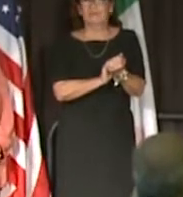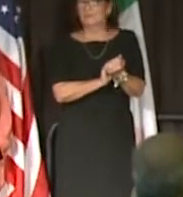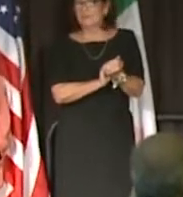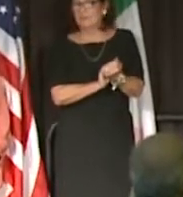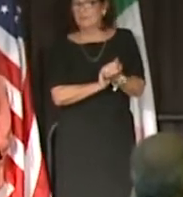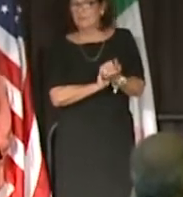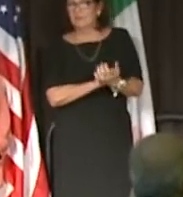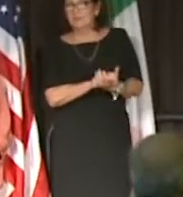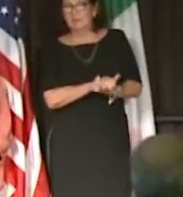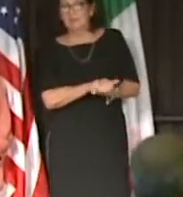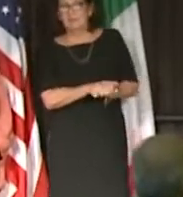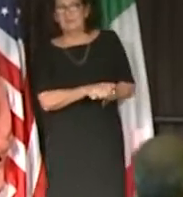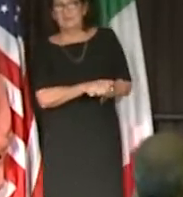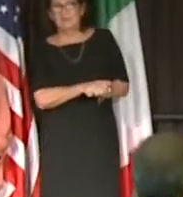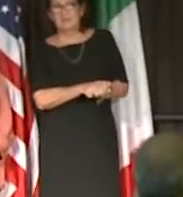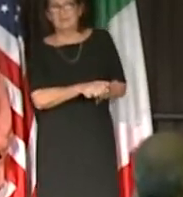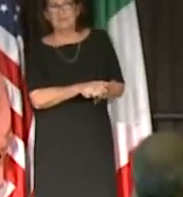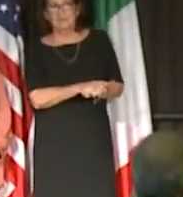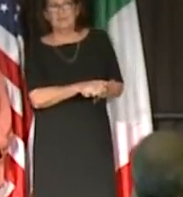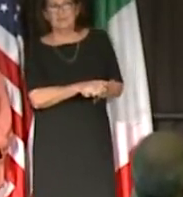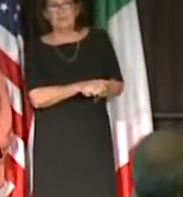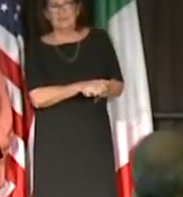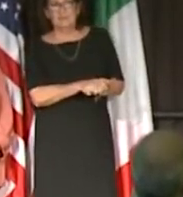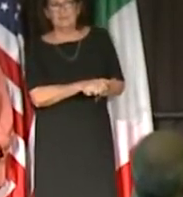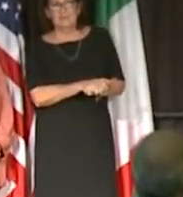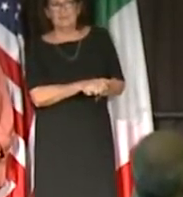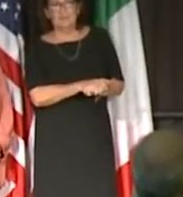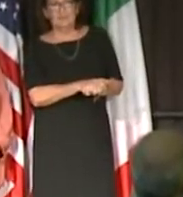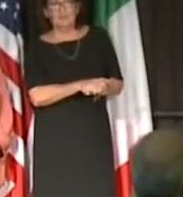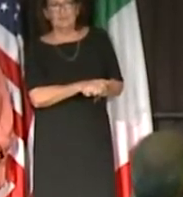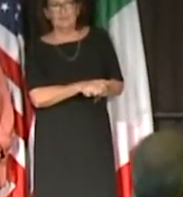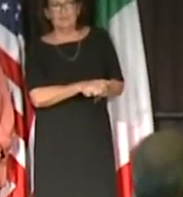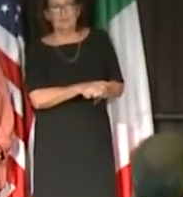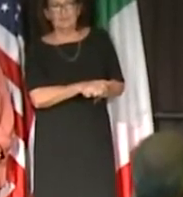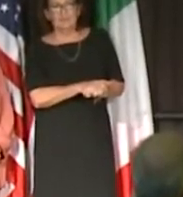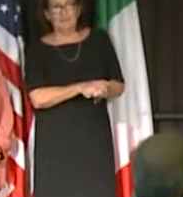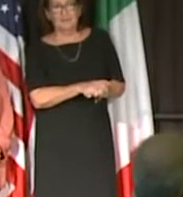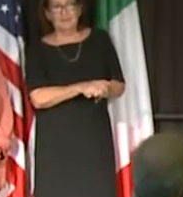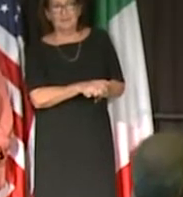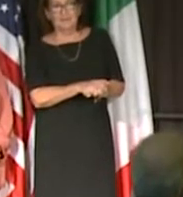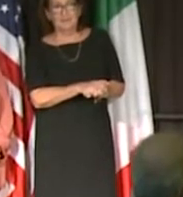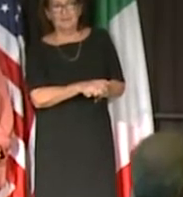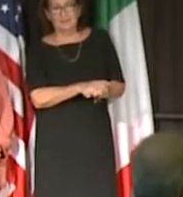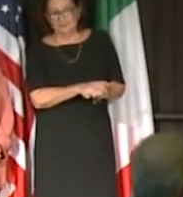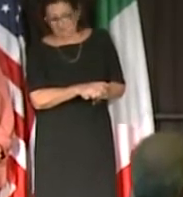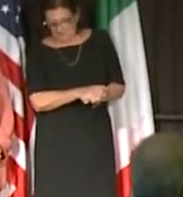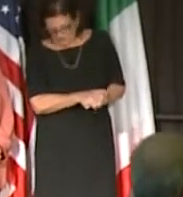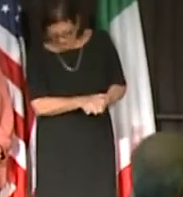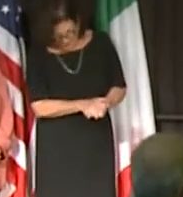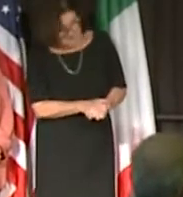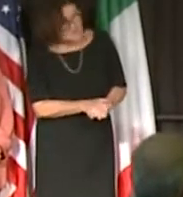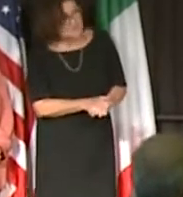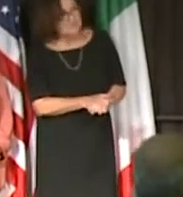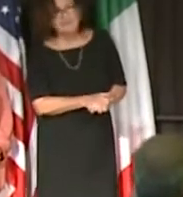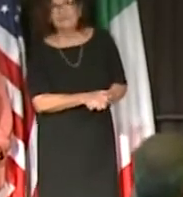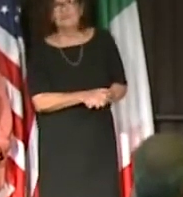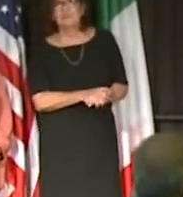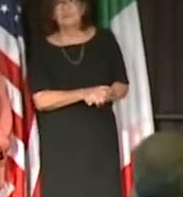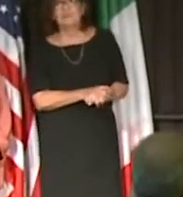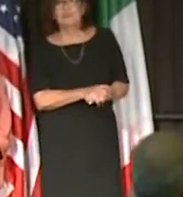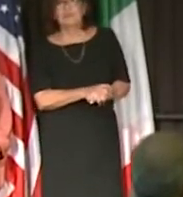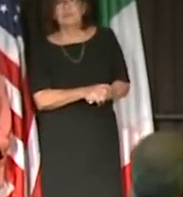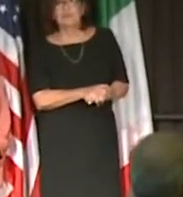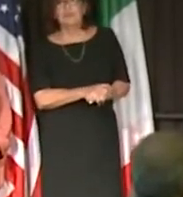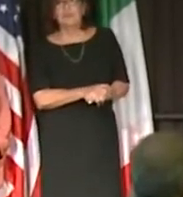Italian women, and I learned that they could do anything. So this woman is not only the president of the School Construction Authority, she is also